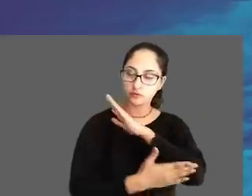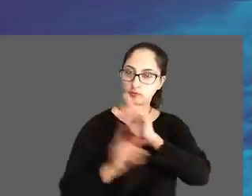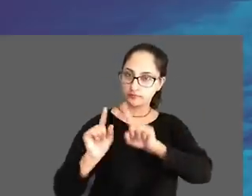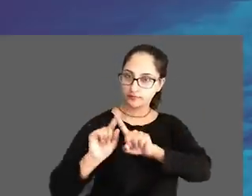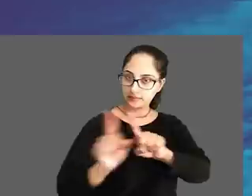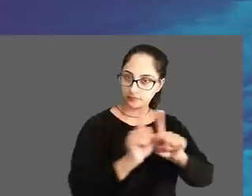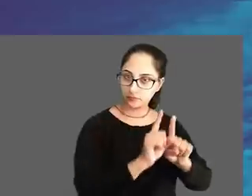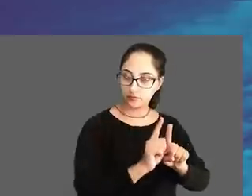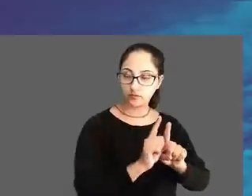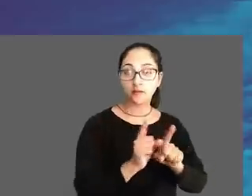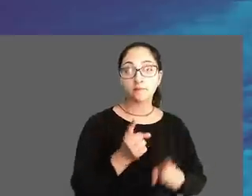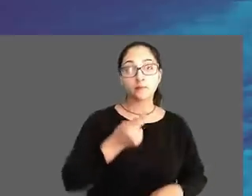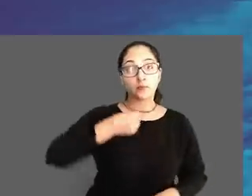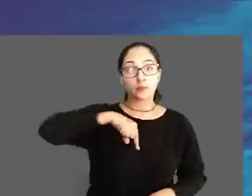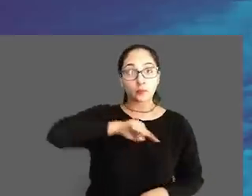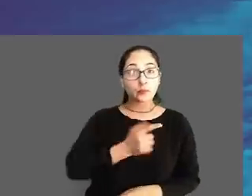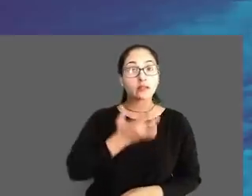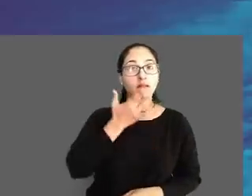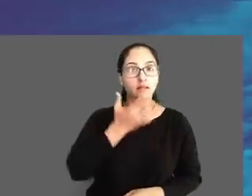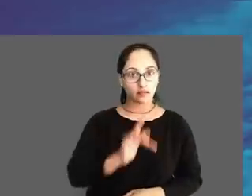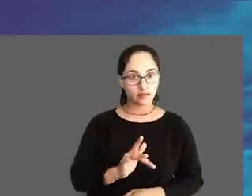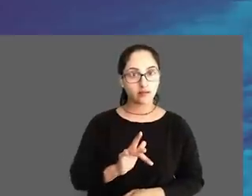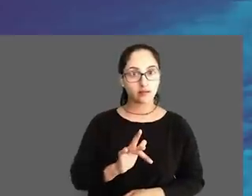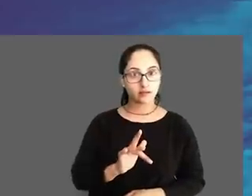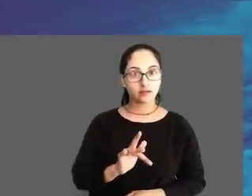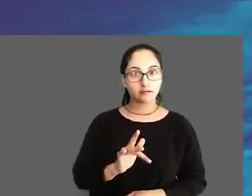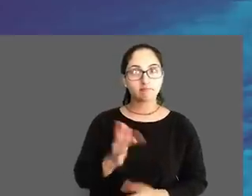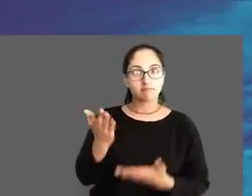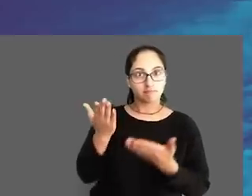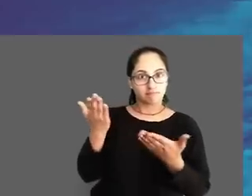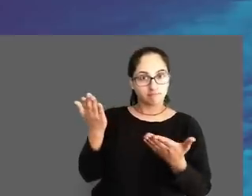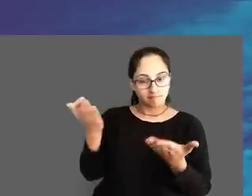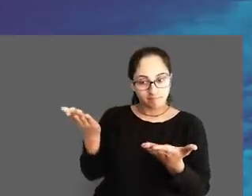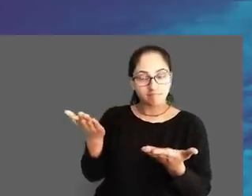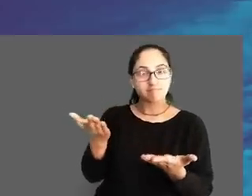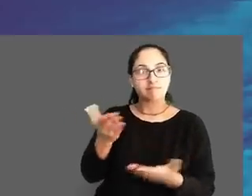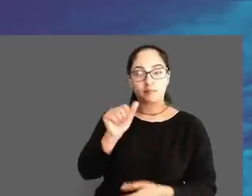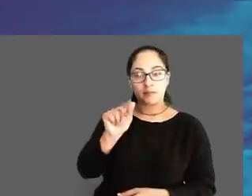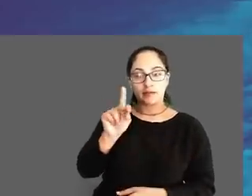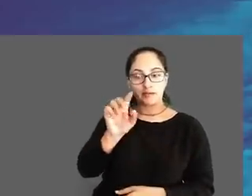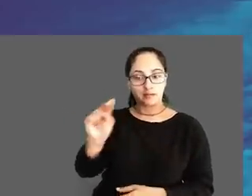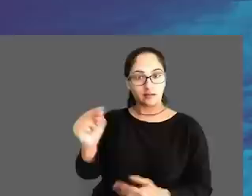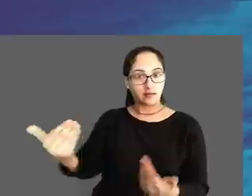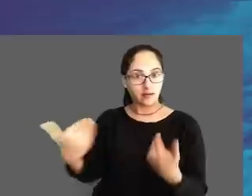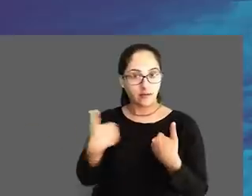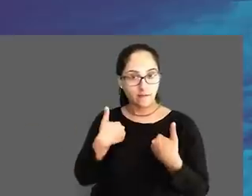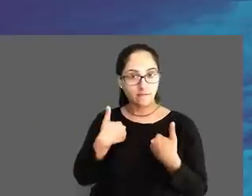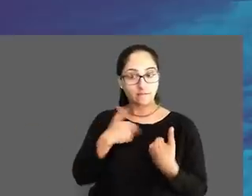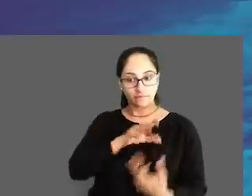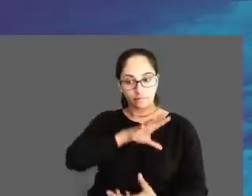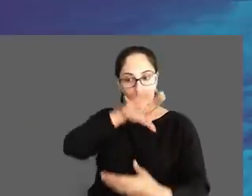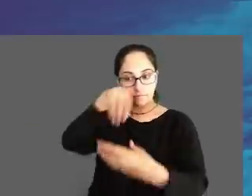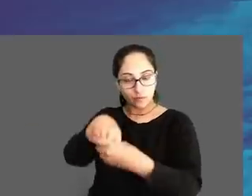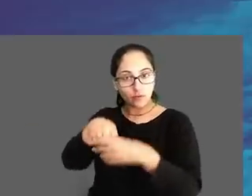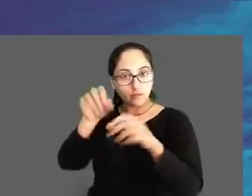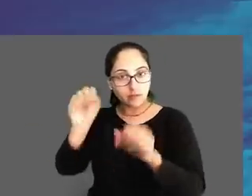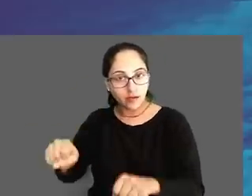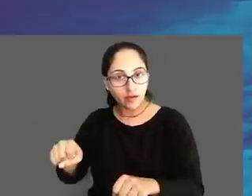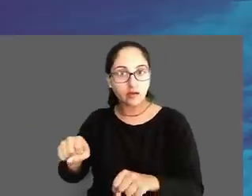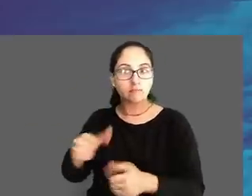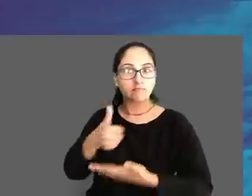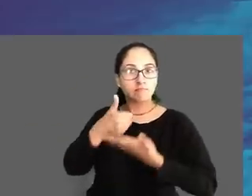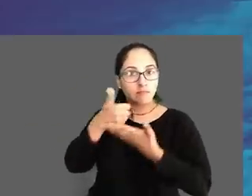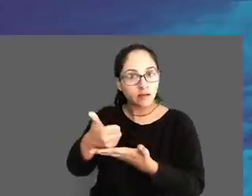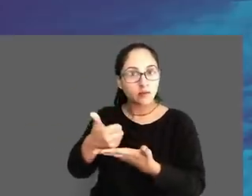so fortunate to be able to have that and to be able to be involved in that and to help and serve